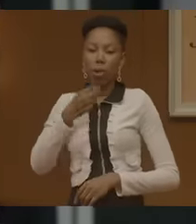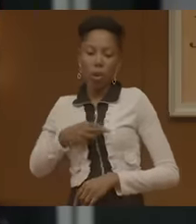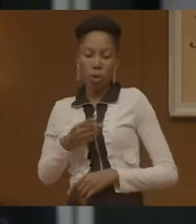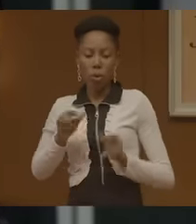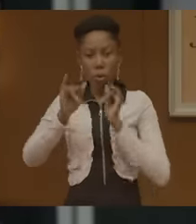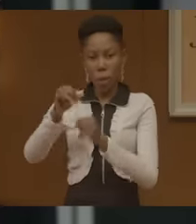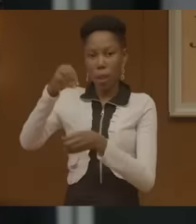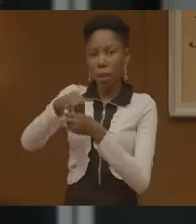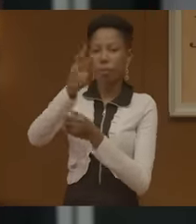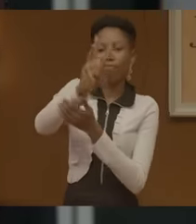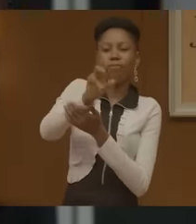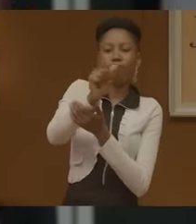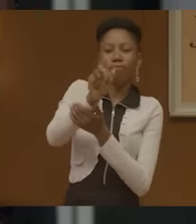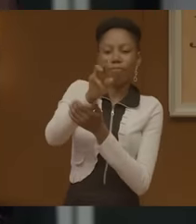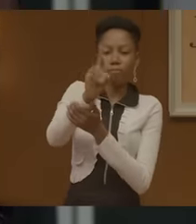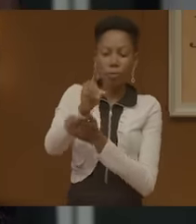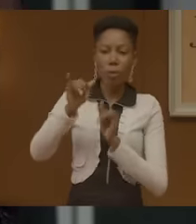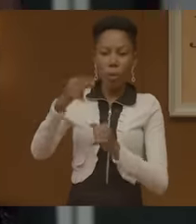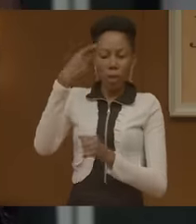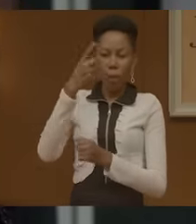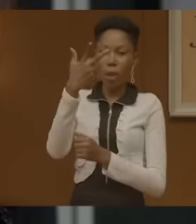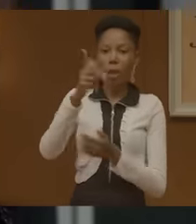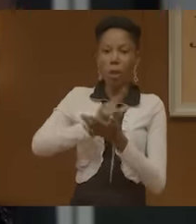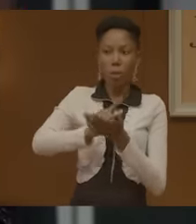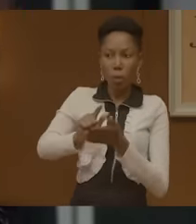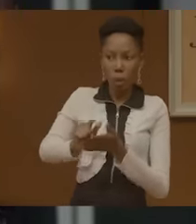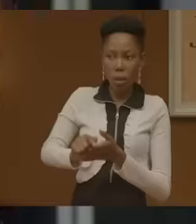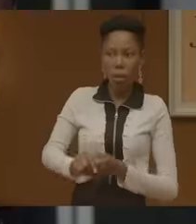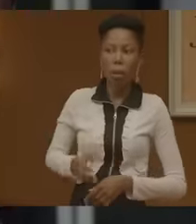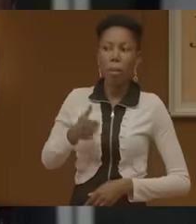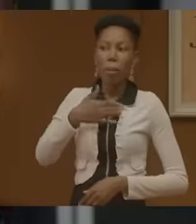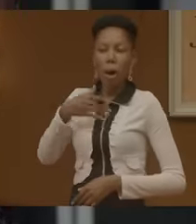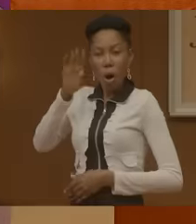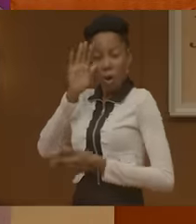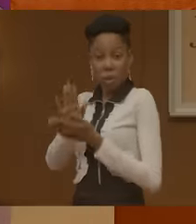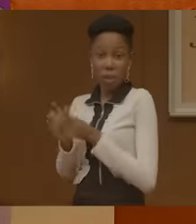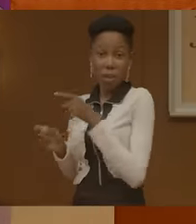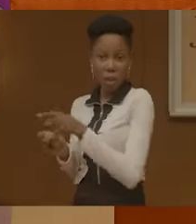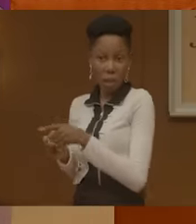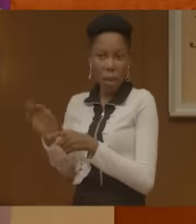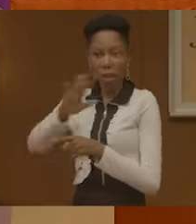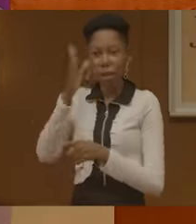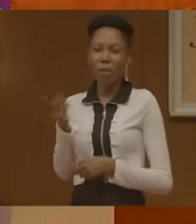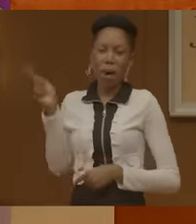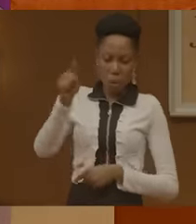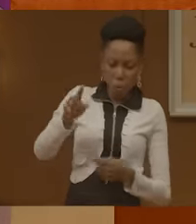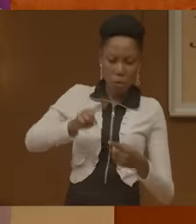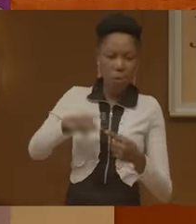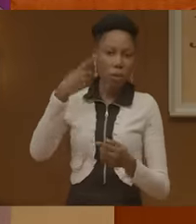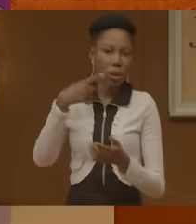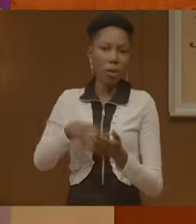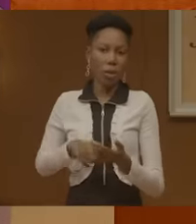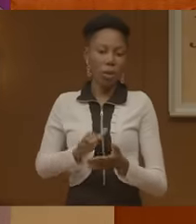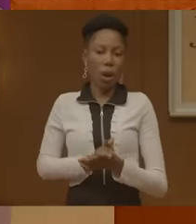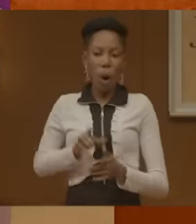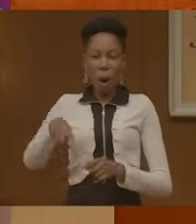were at the ward for like 3 weeks. My husband couldn't even say, how is this boy said? All he could do